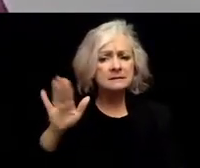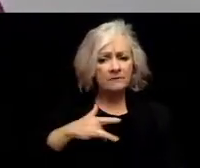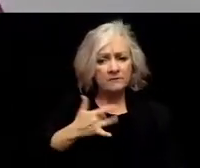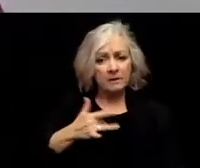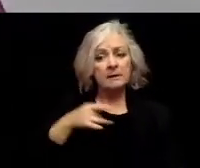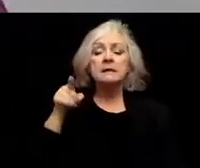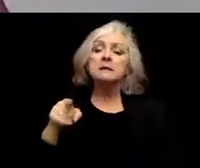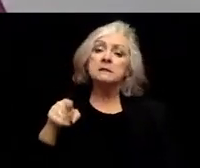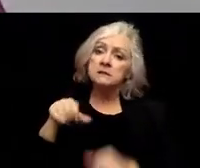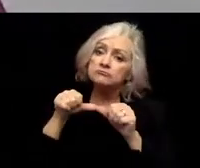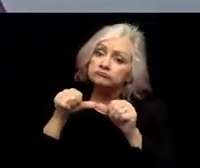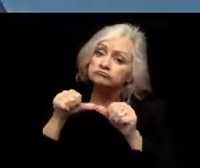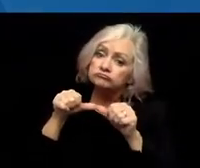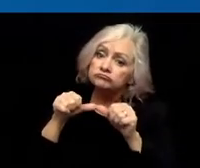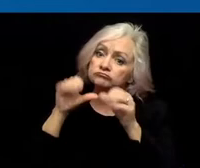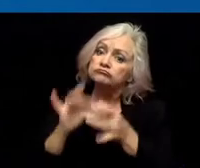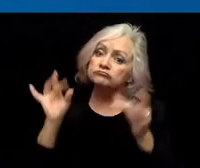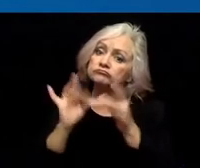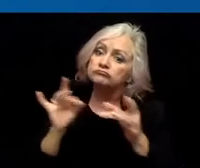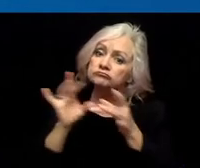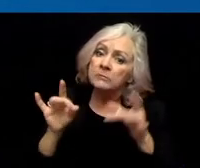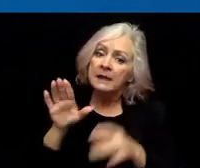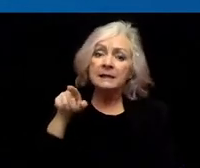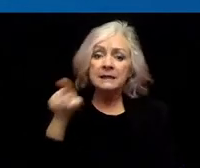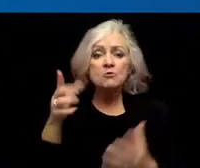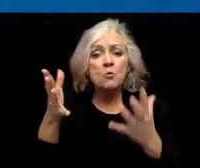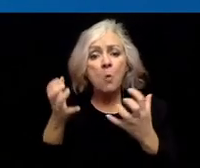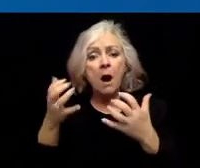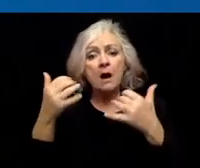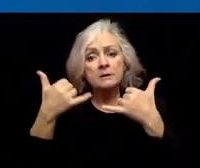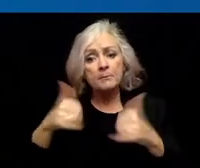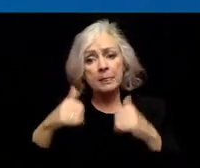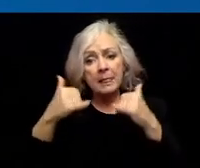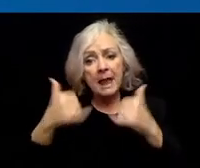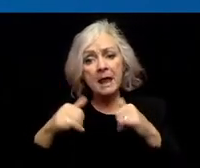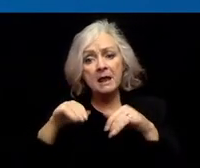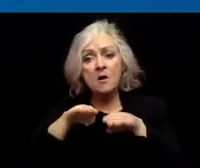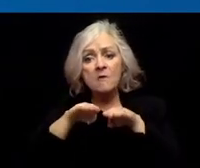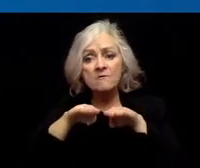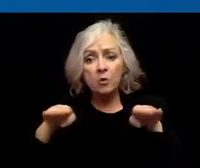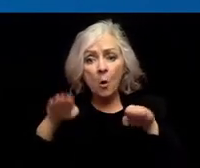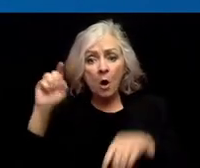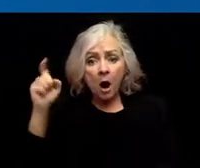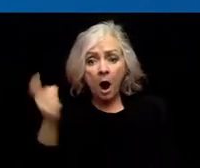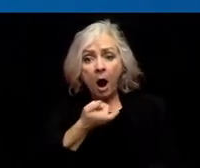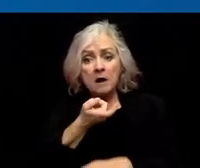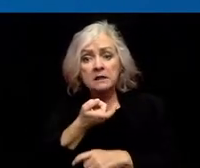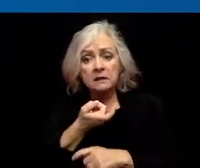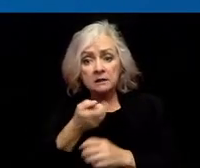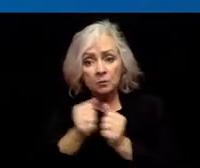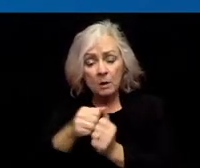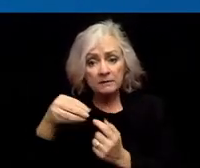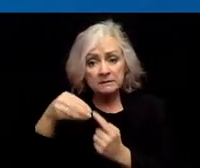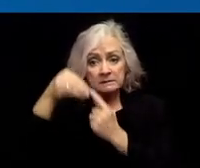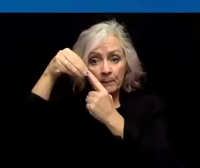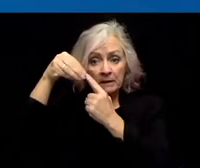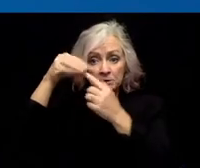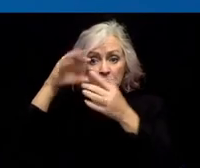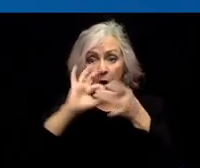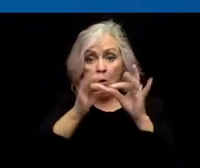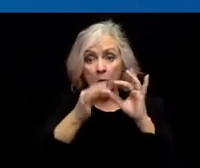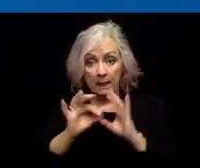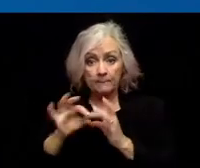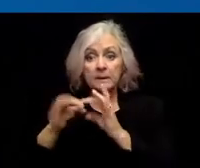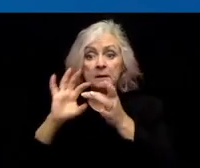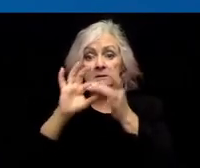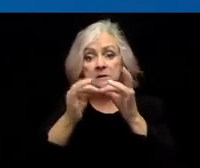about his desire and his dreams to play floor hockey with Special Olympics. And we talked to